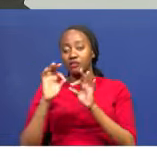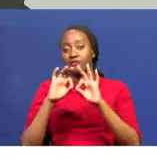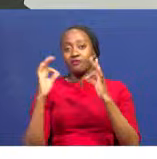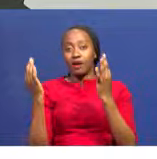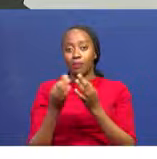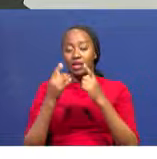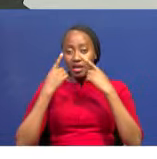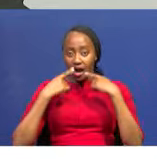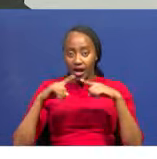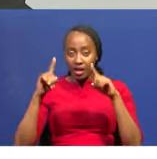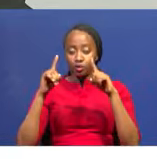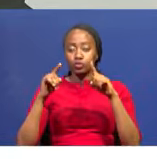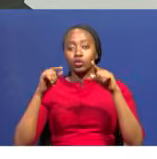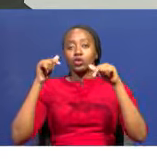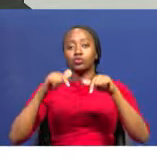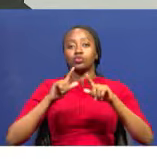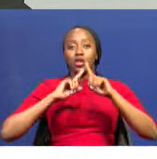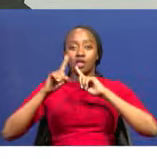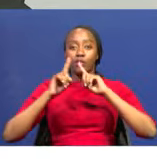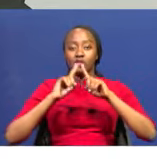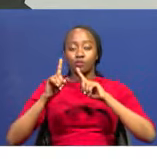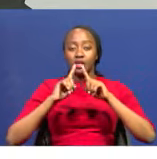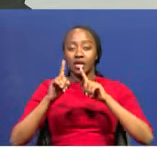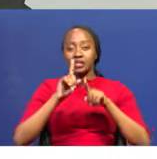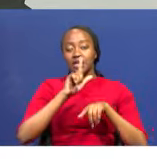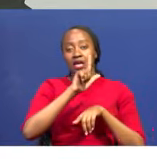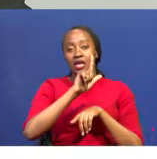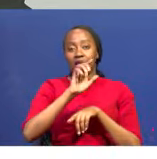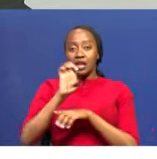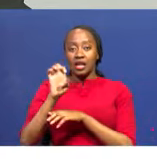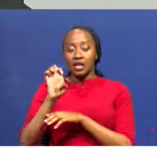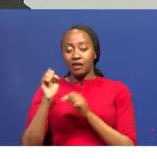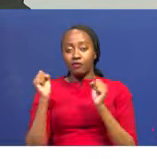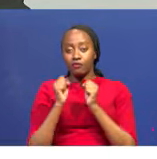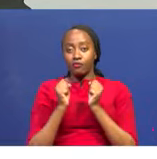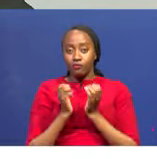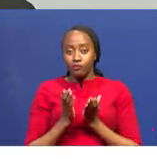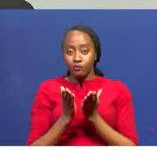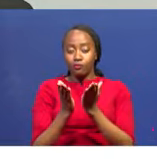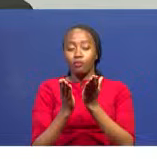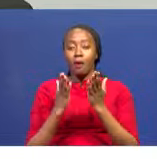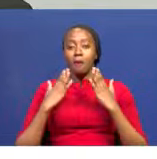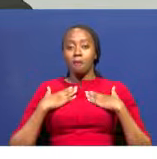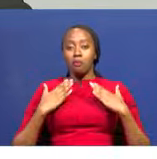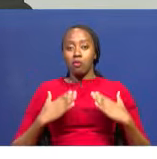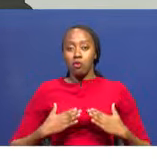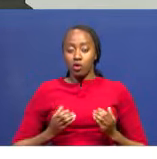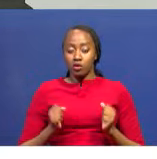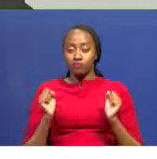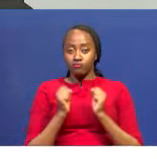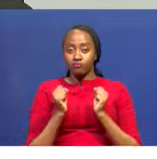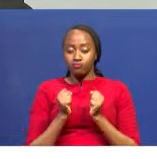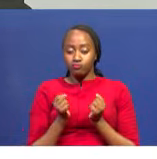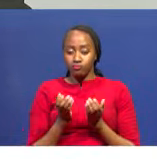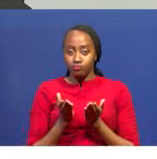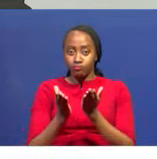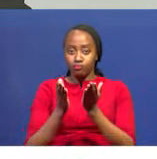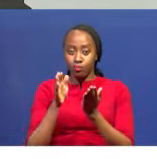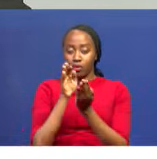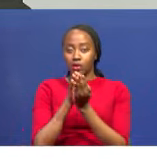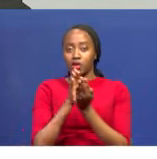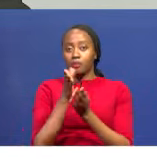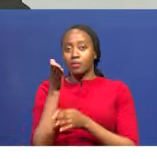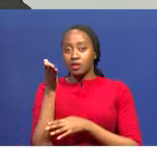announced that, and of course they were speaking earlier on at the Lee Funeral Home in Nairobi County, where his body was being preserved by relatives and